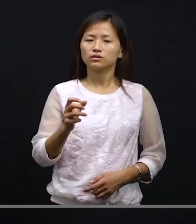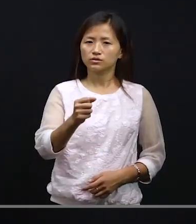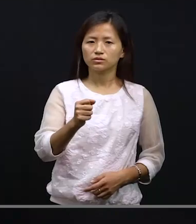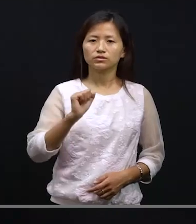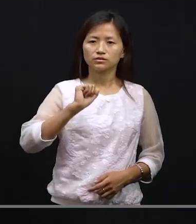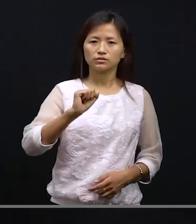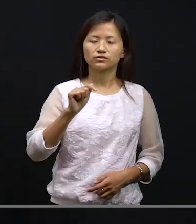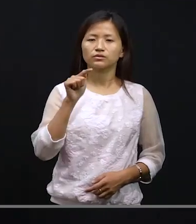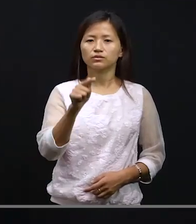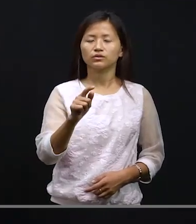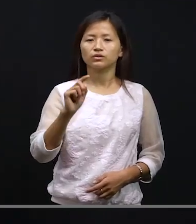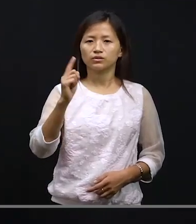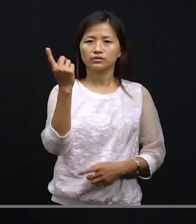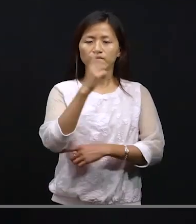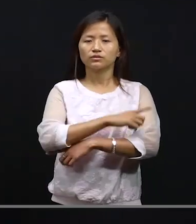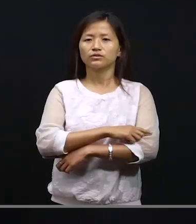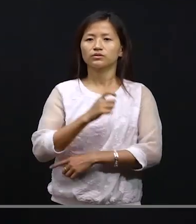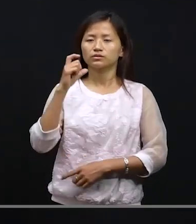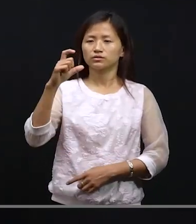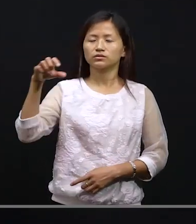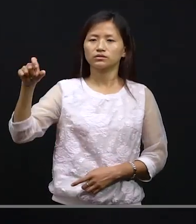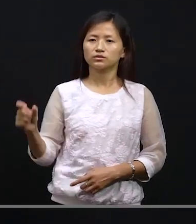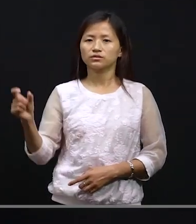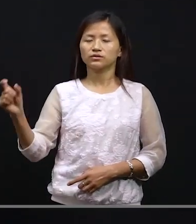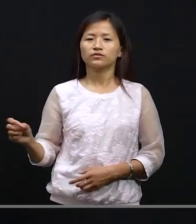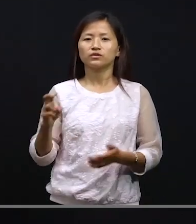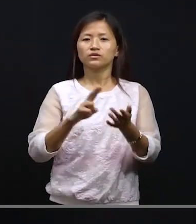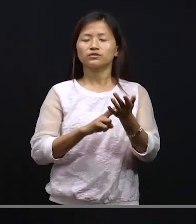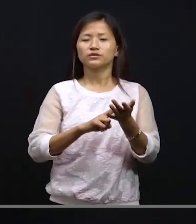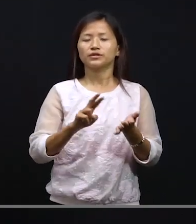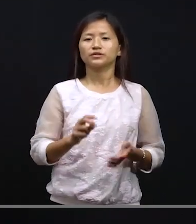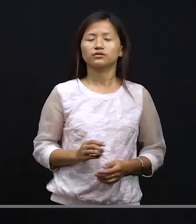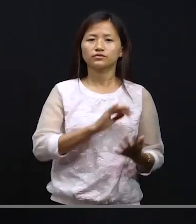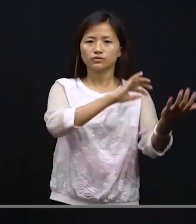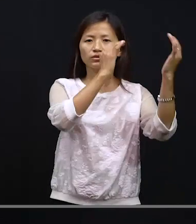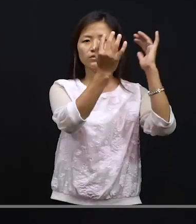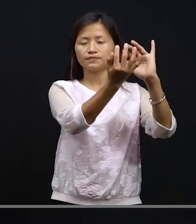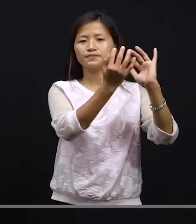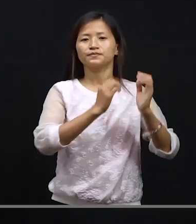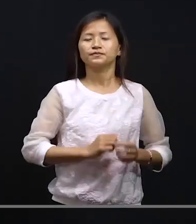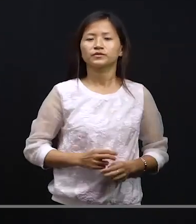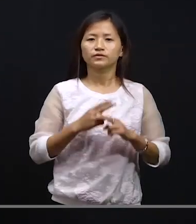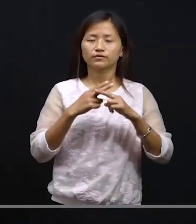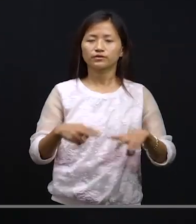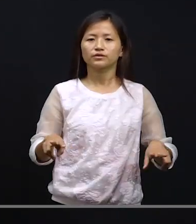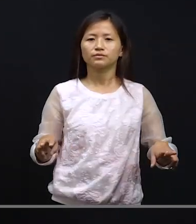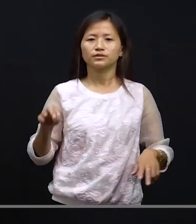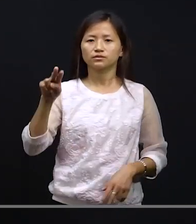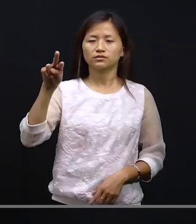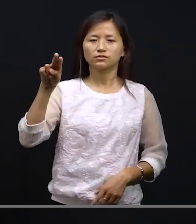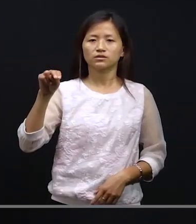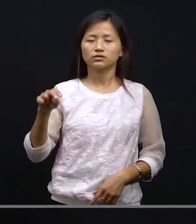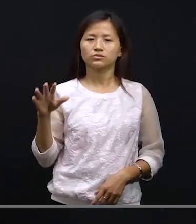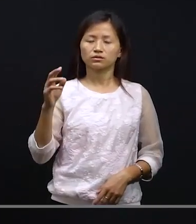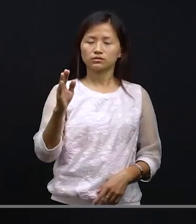you, you will one day become a good citizen for the nation and as well as for the world. And here freedom means not to